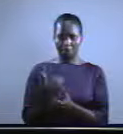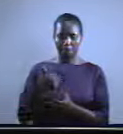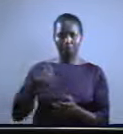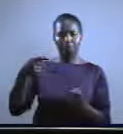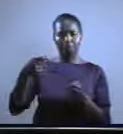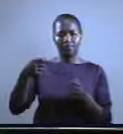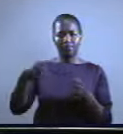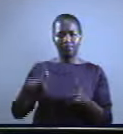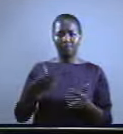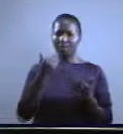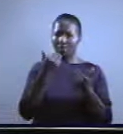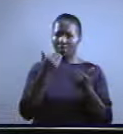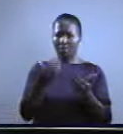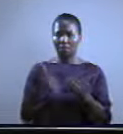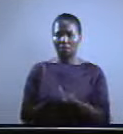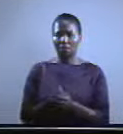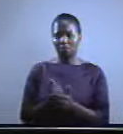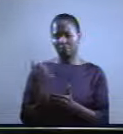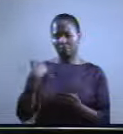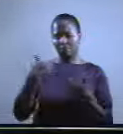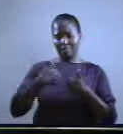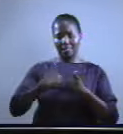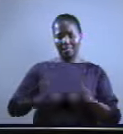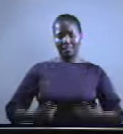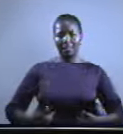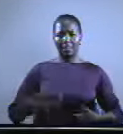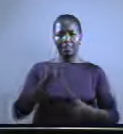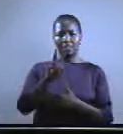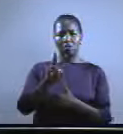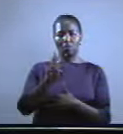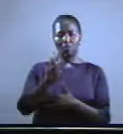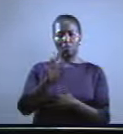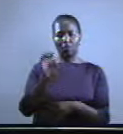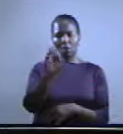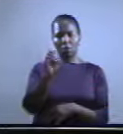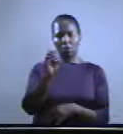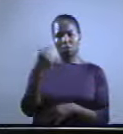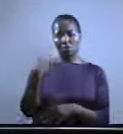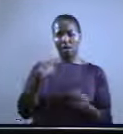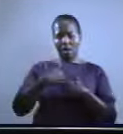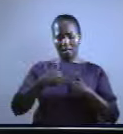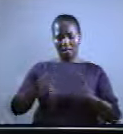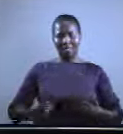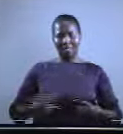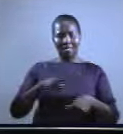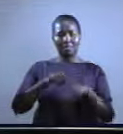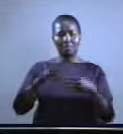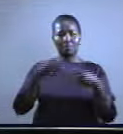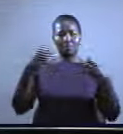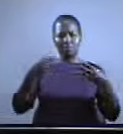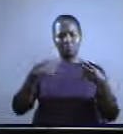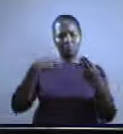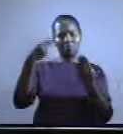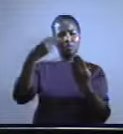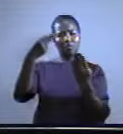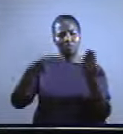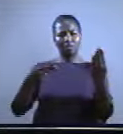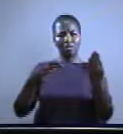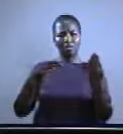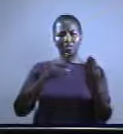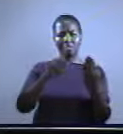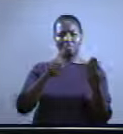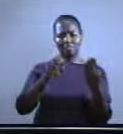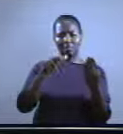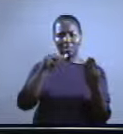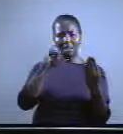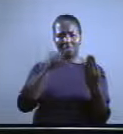Speaker. On Sunday, the 27th of October, the Sunday Times published a cartoon by Shapiro which intended to